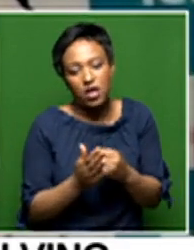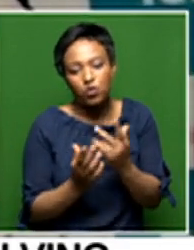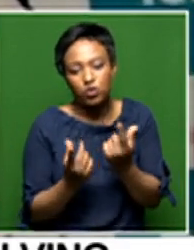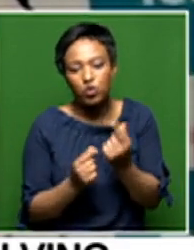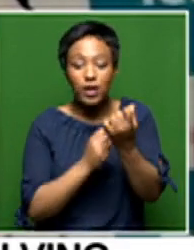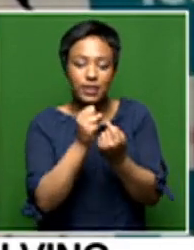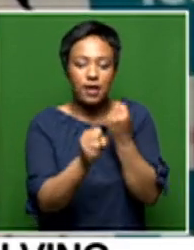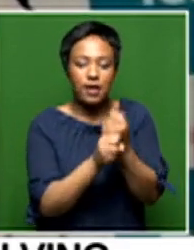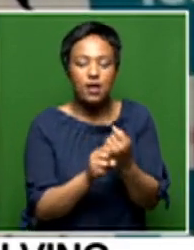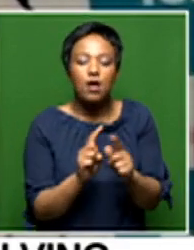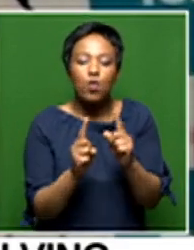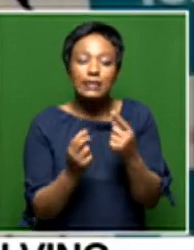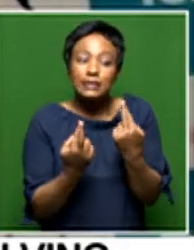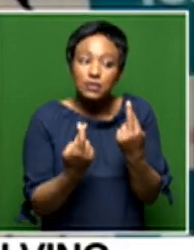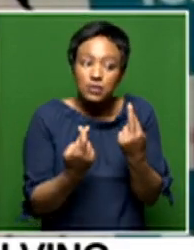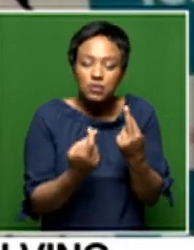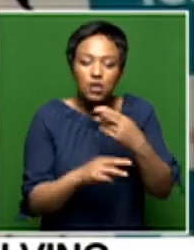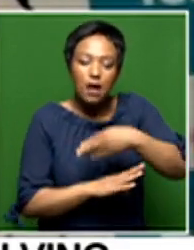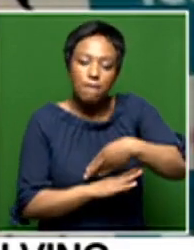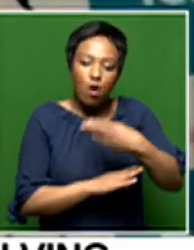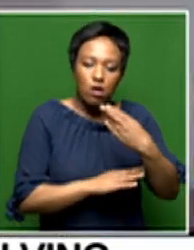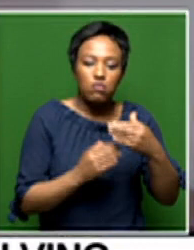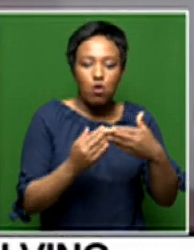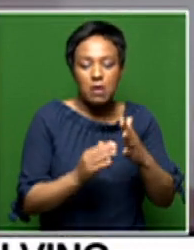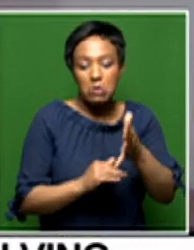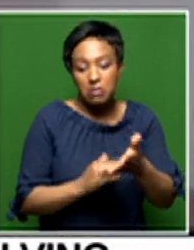year with the hope that the borders will be open.